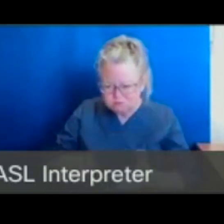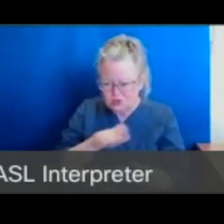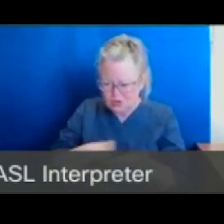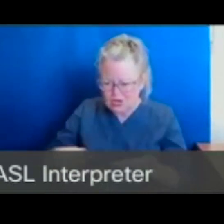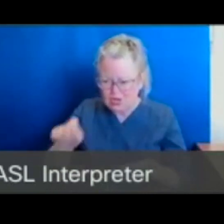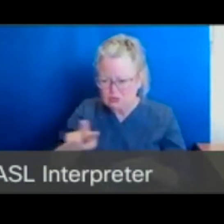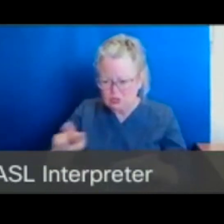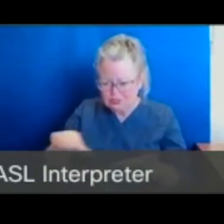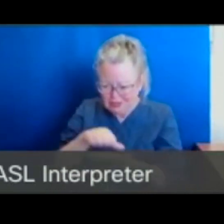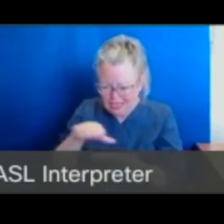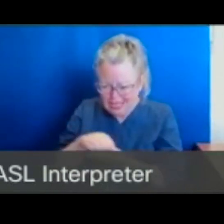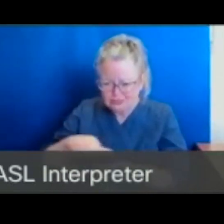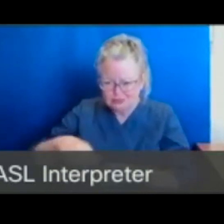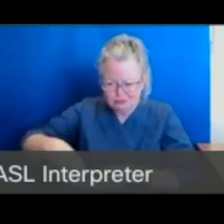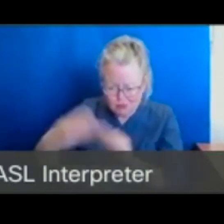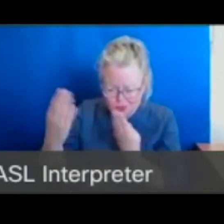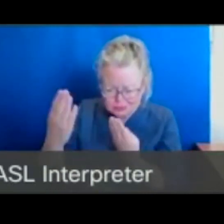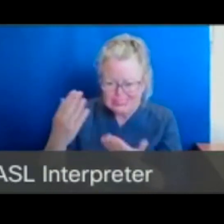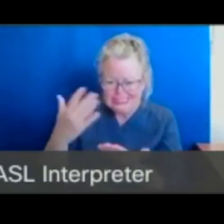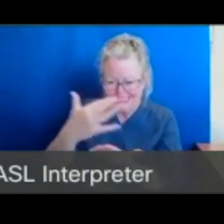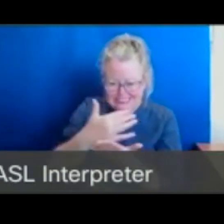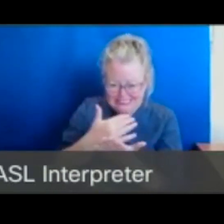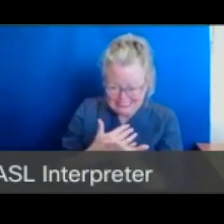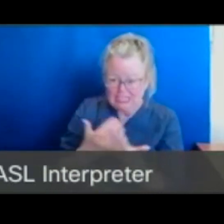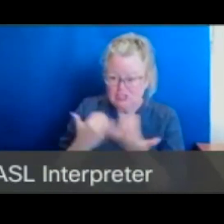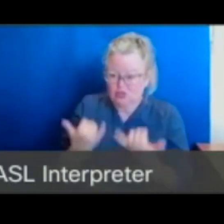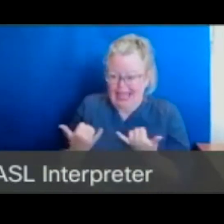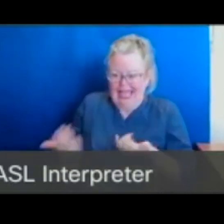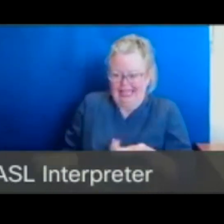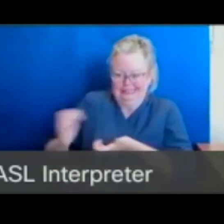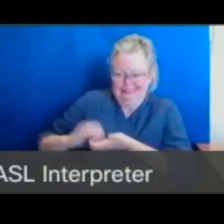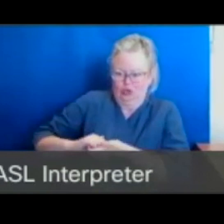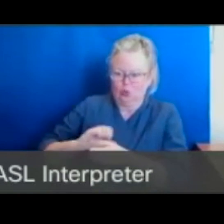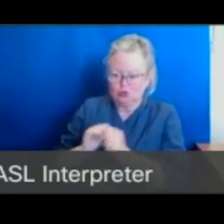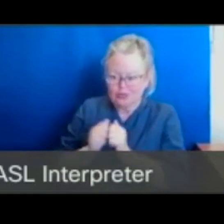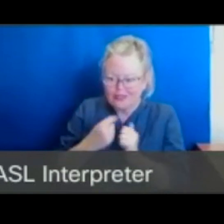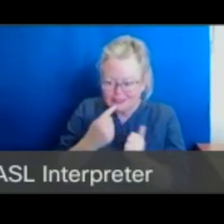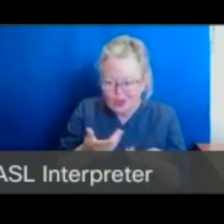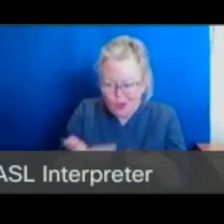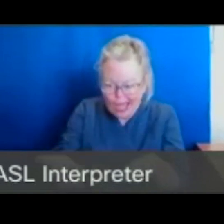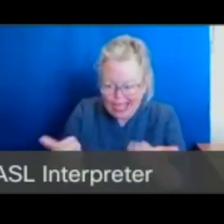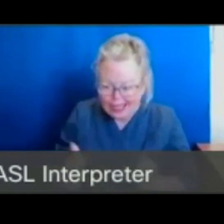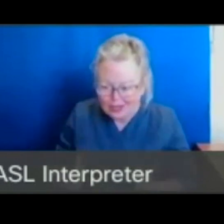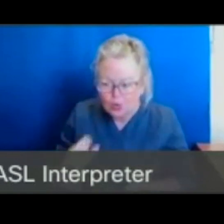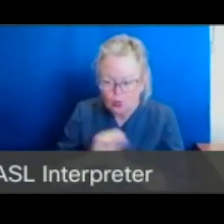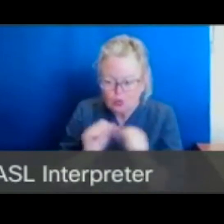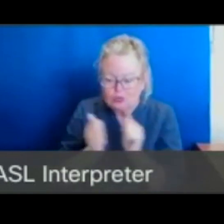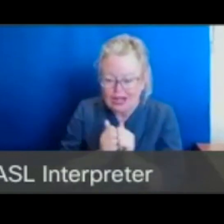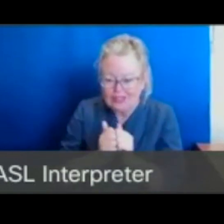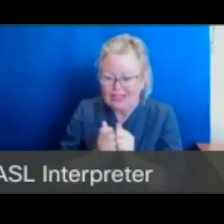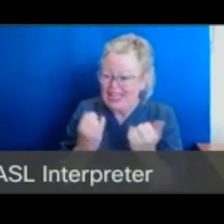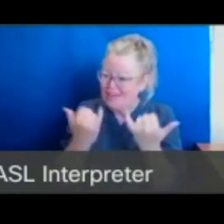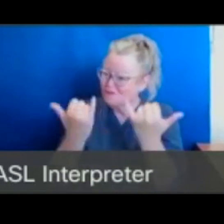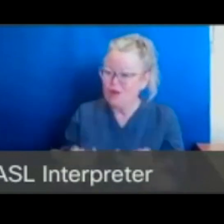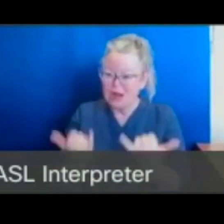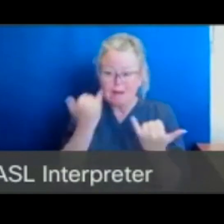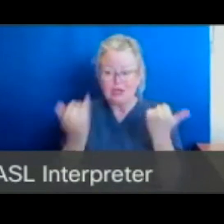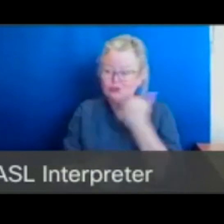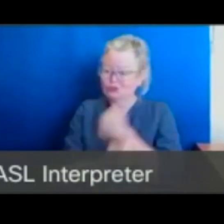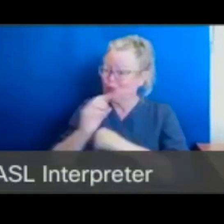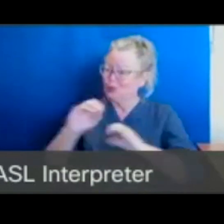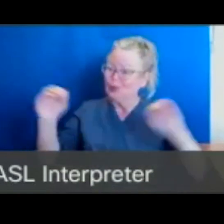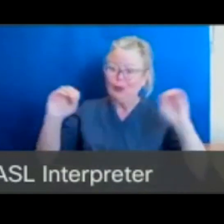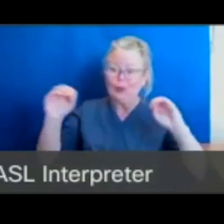SCAs an opportunity to work together. So while that general question has applicability for use and access to